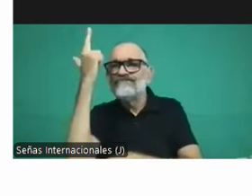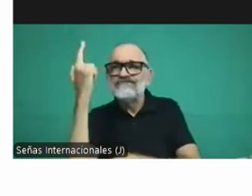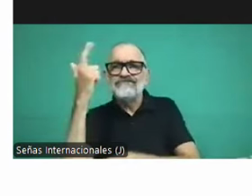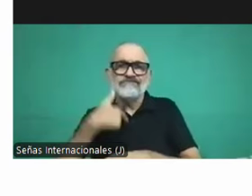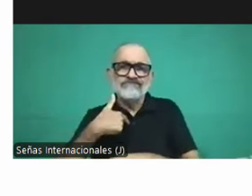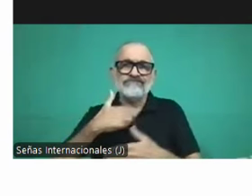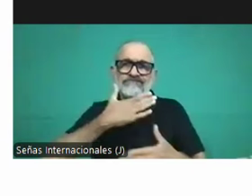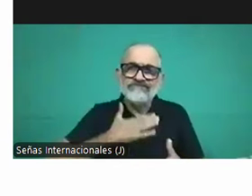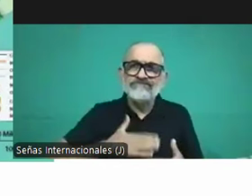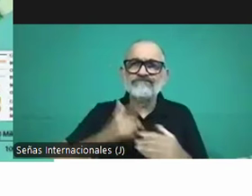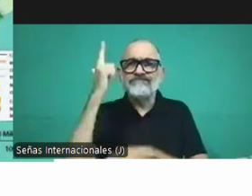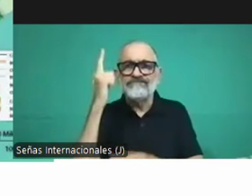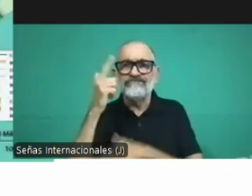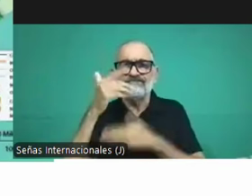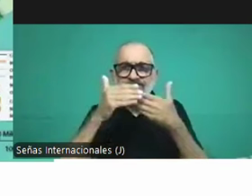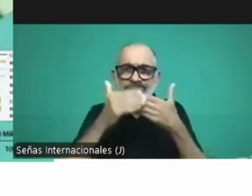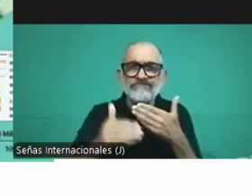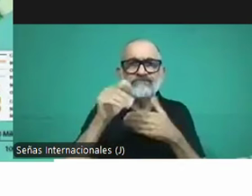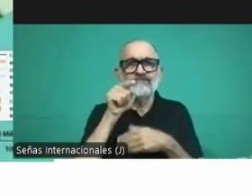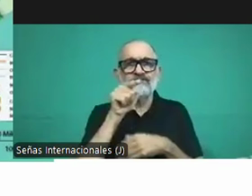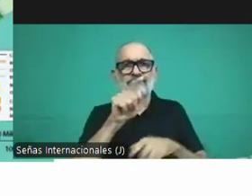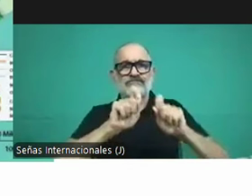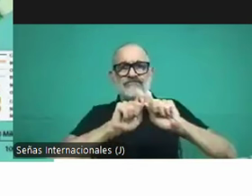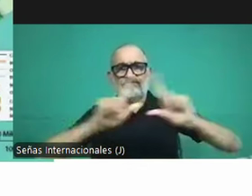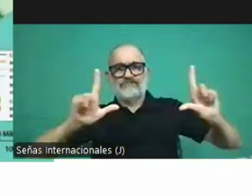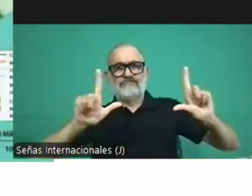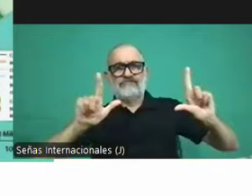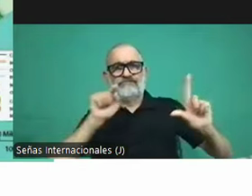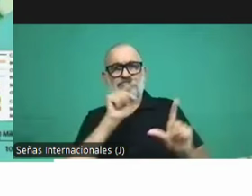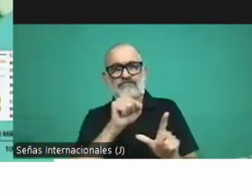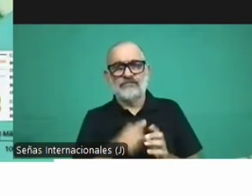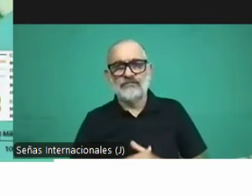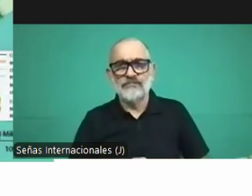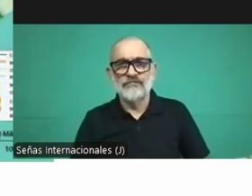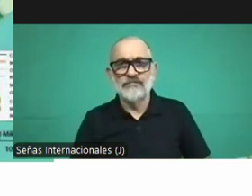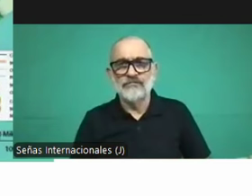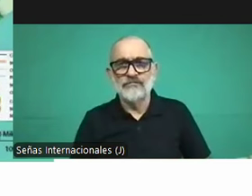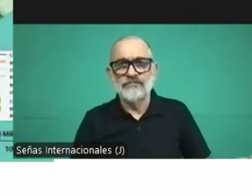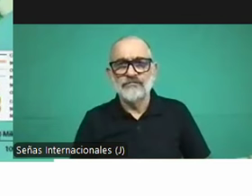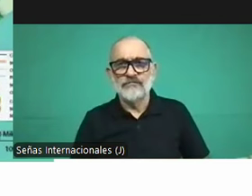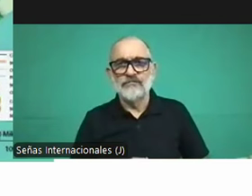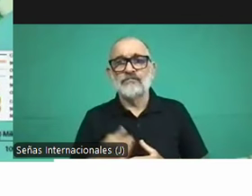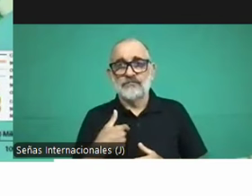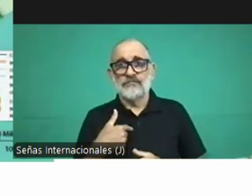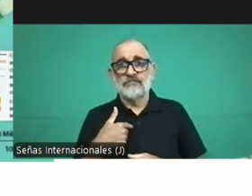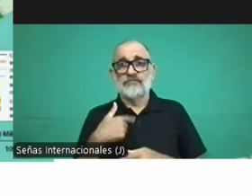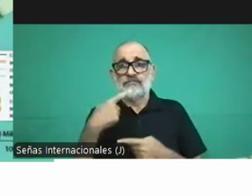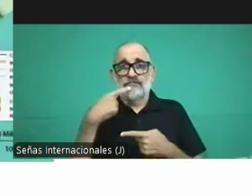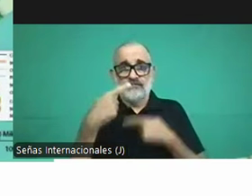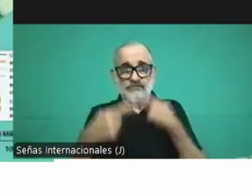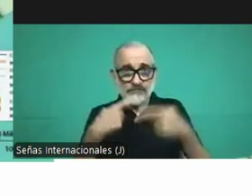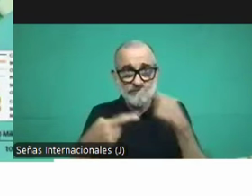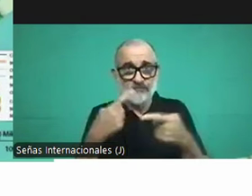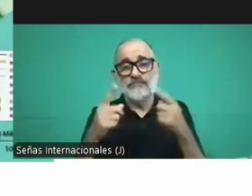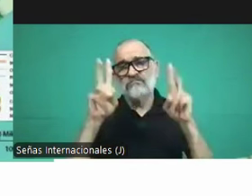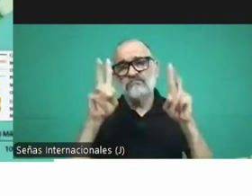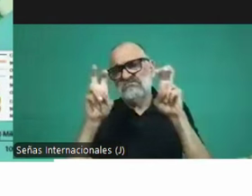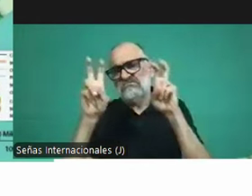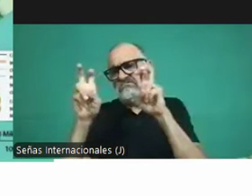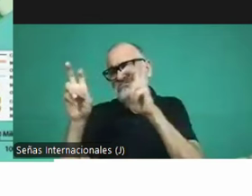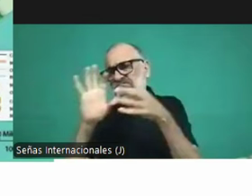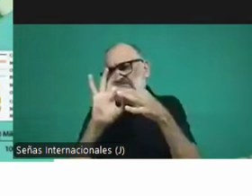am going to, Ujú. hold on, begin this here. Voy a Okay, empezar I am presentando going to algunos begin indicadores presenting generales certain que general